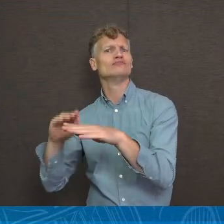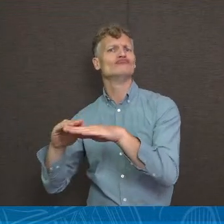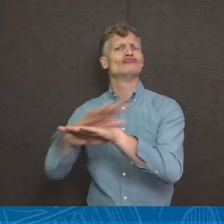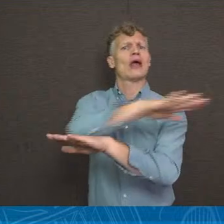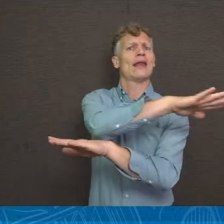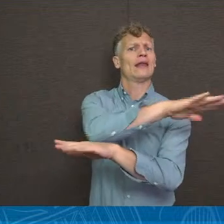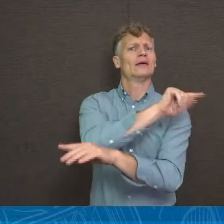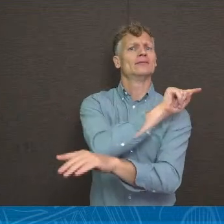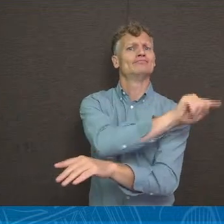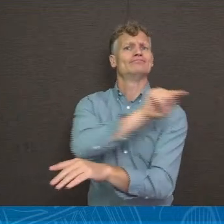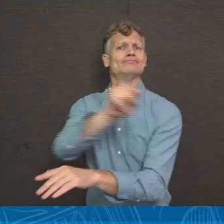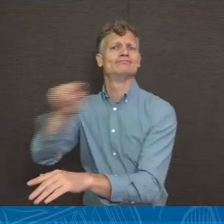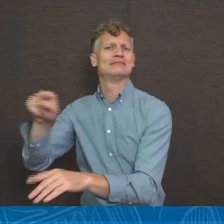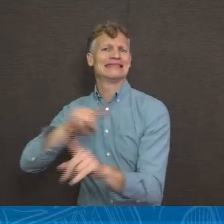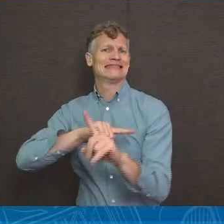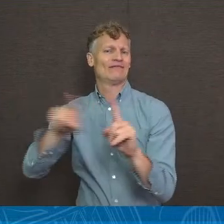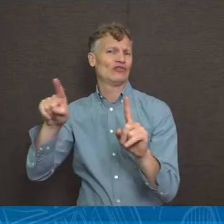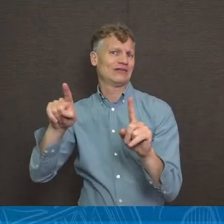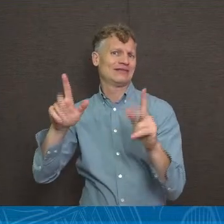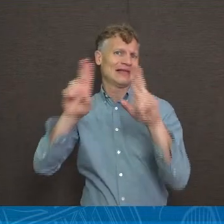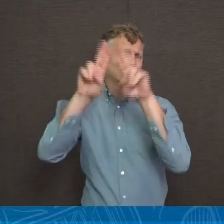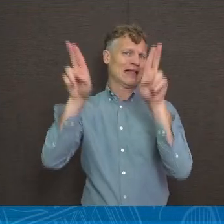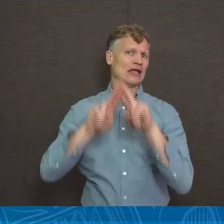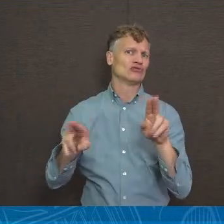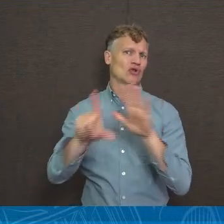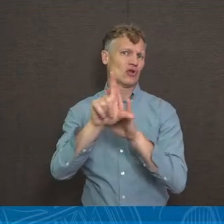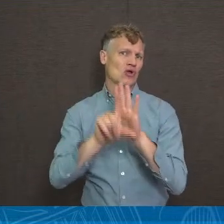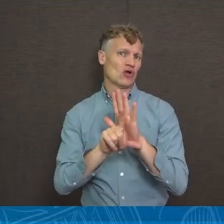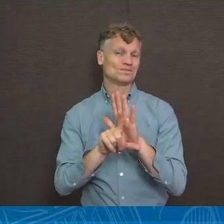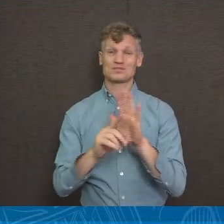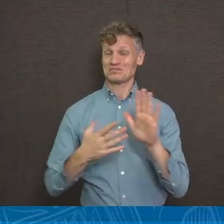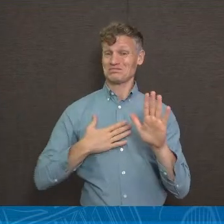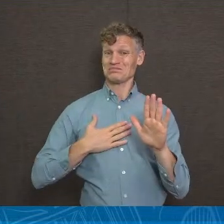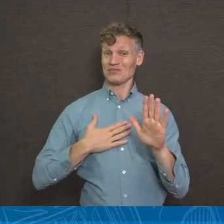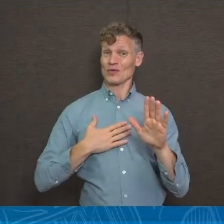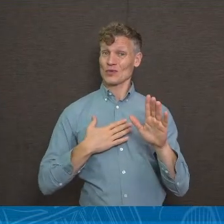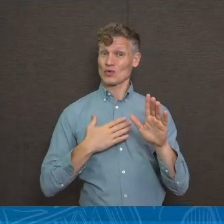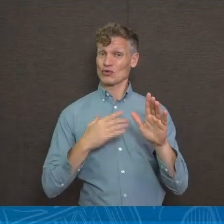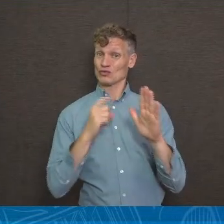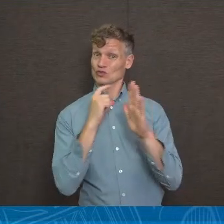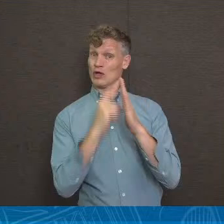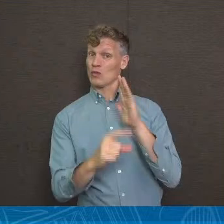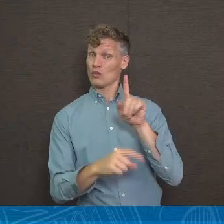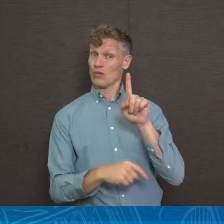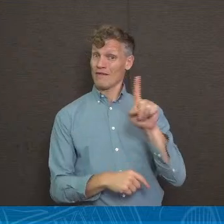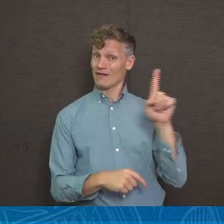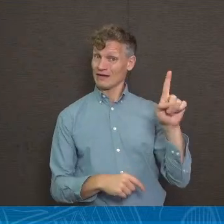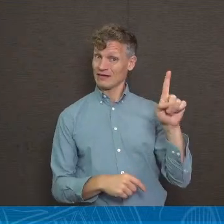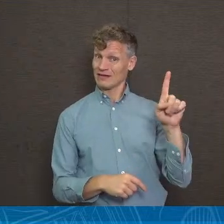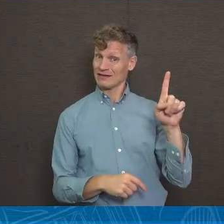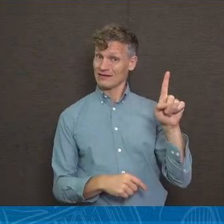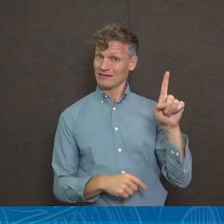So what the general comment is looking at is how